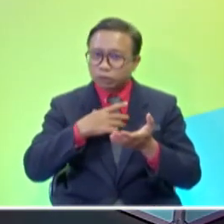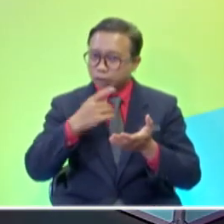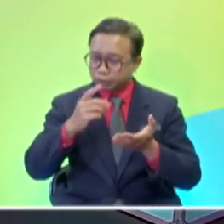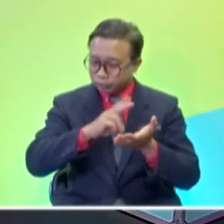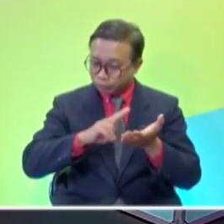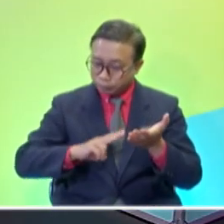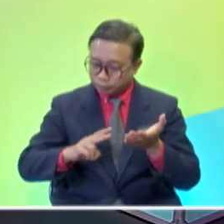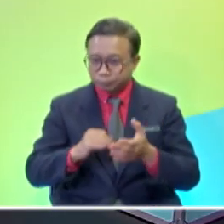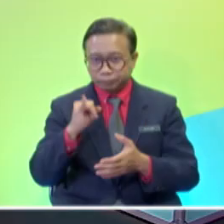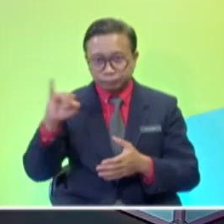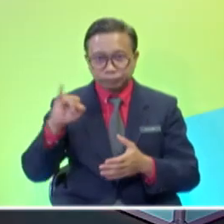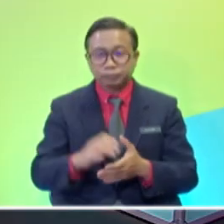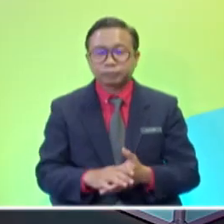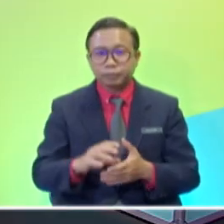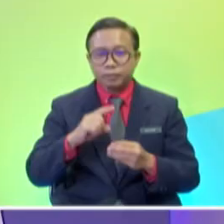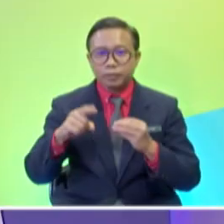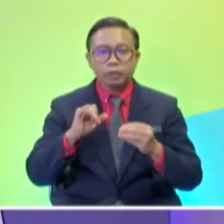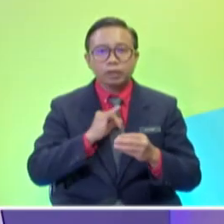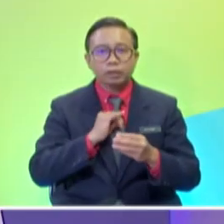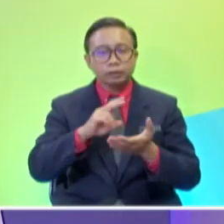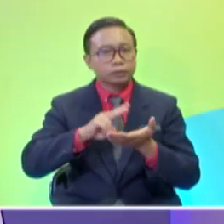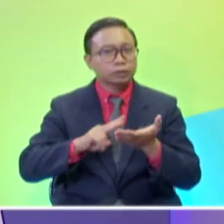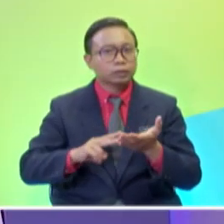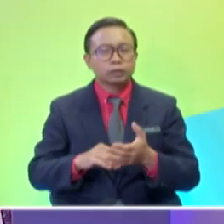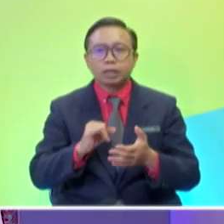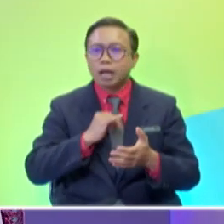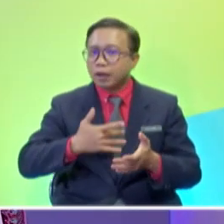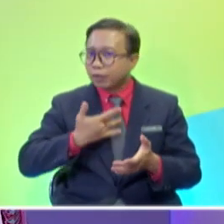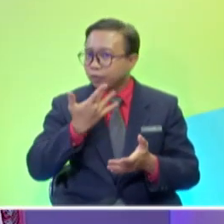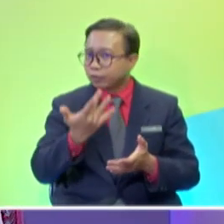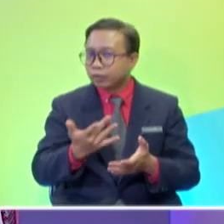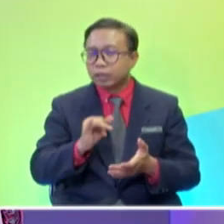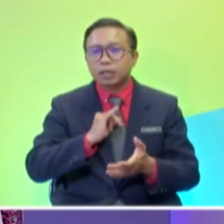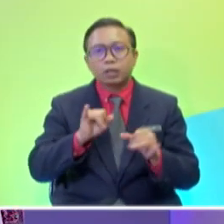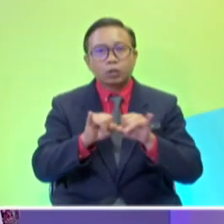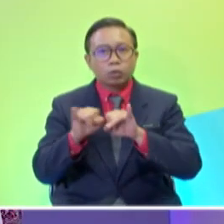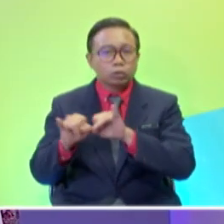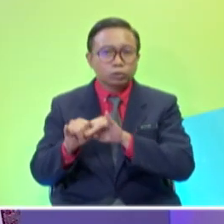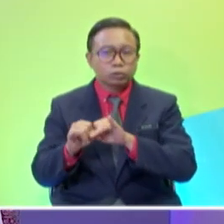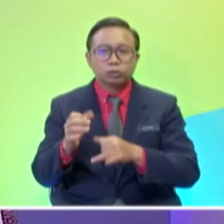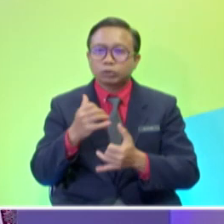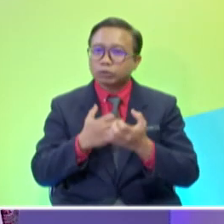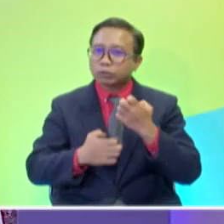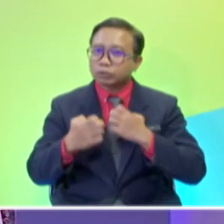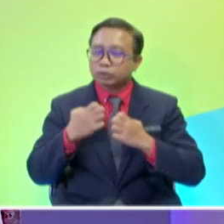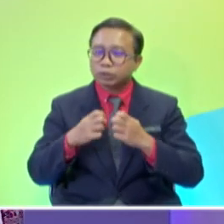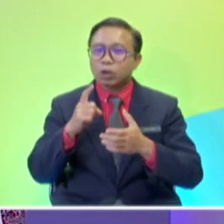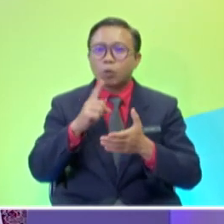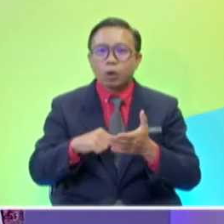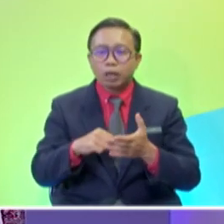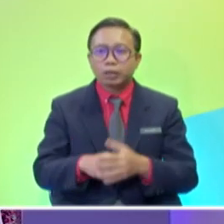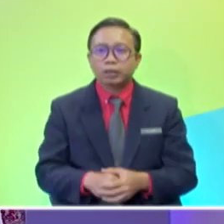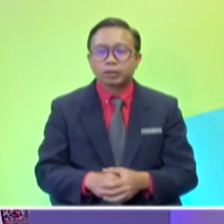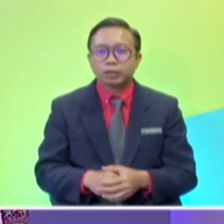blogs because when I read it, I feel as though I'm also experiencing